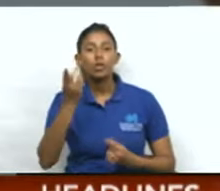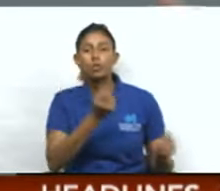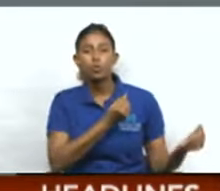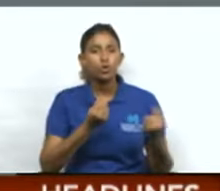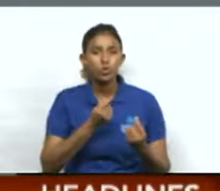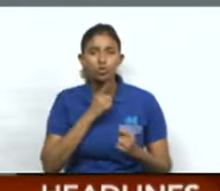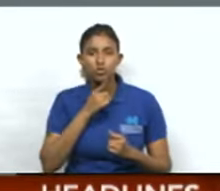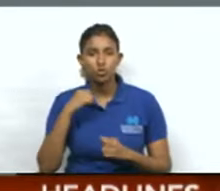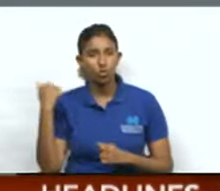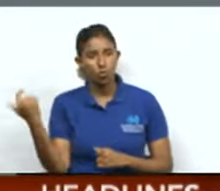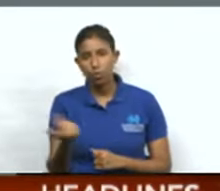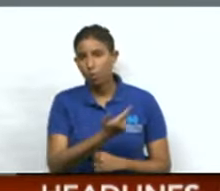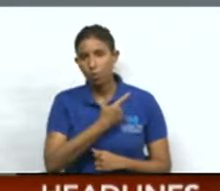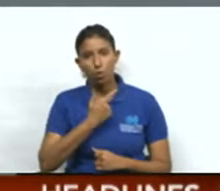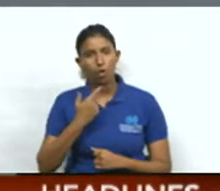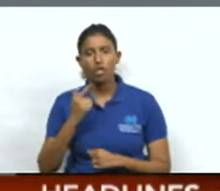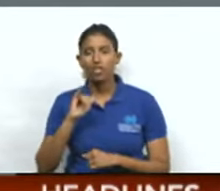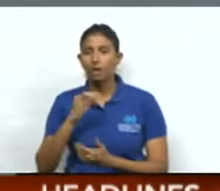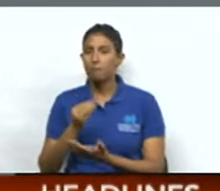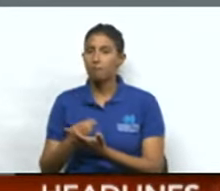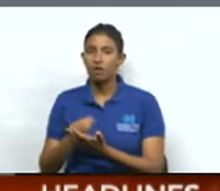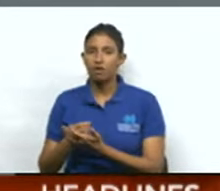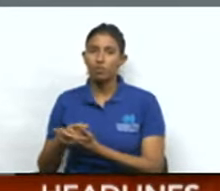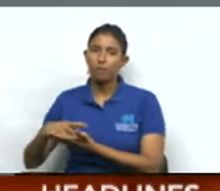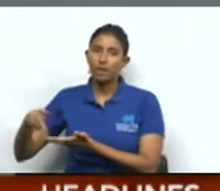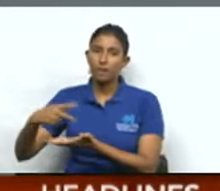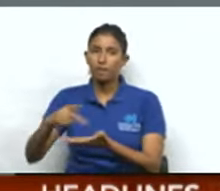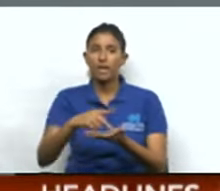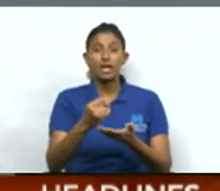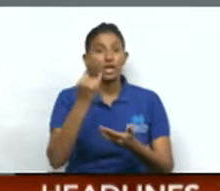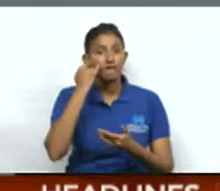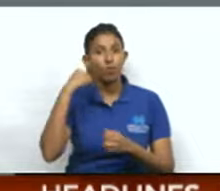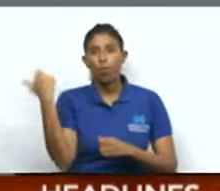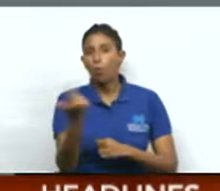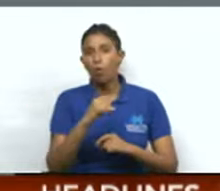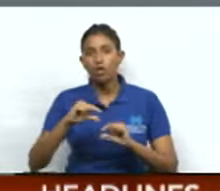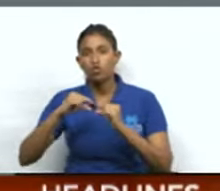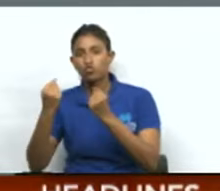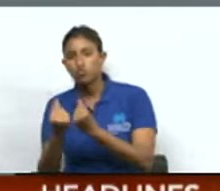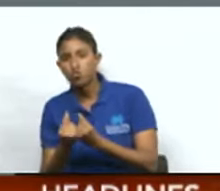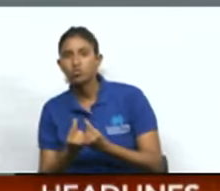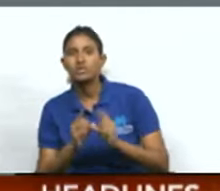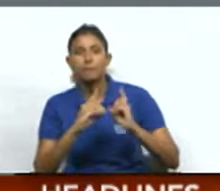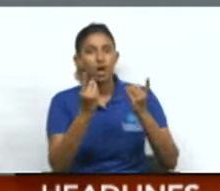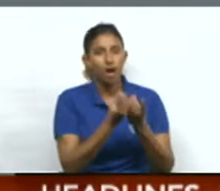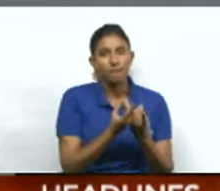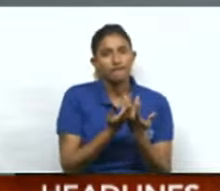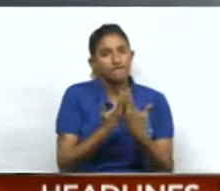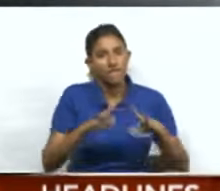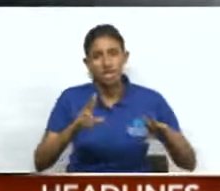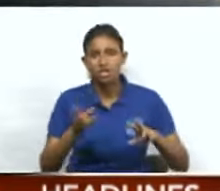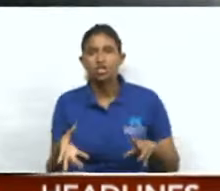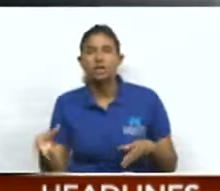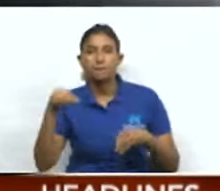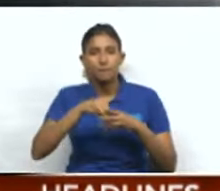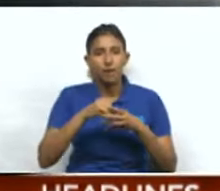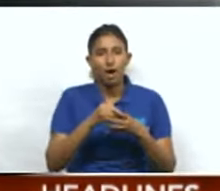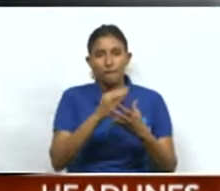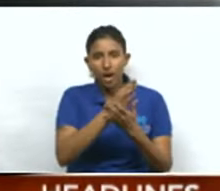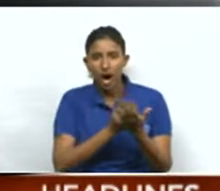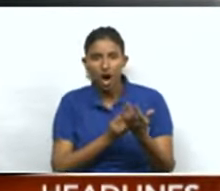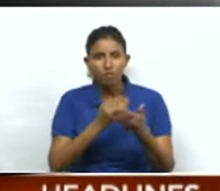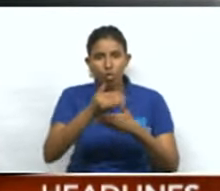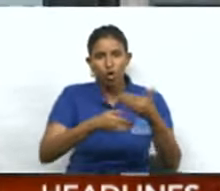are paid out as long as the relevant agencies complete their part of the auditing process. Still to come in the